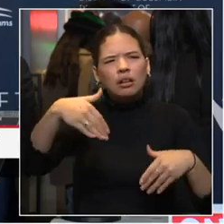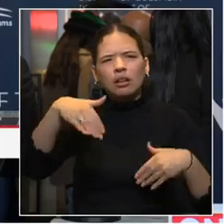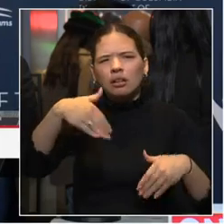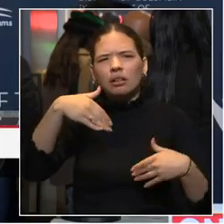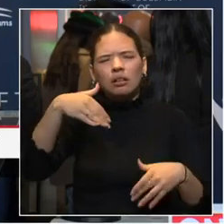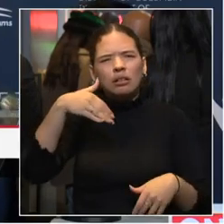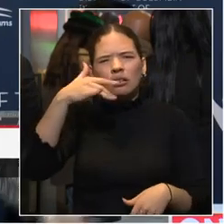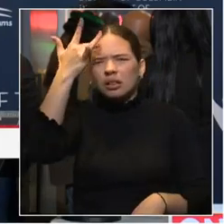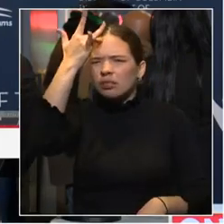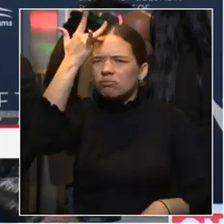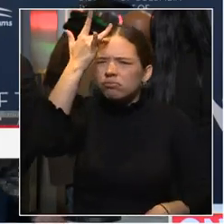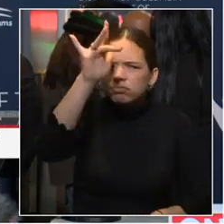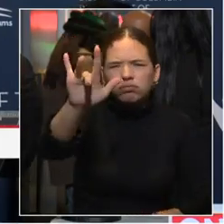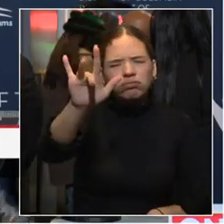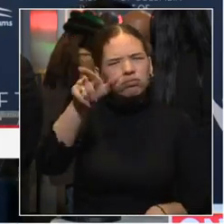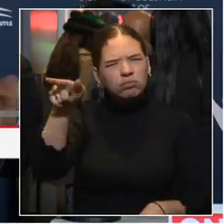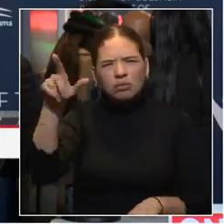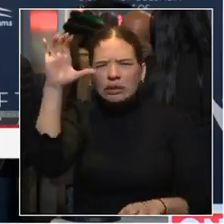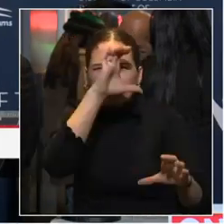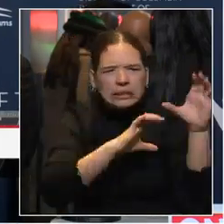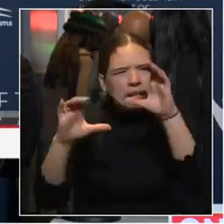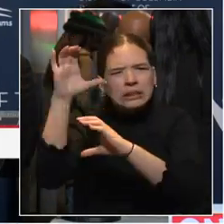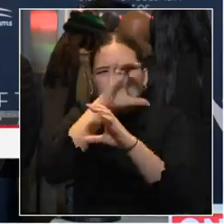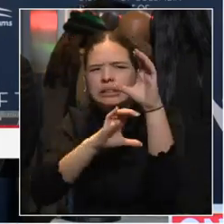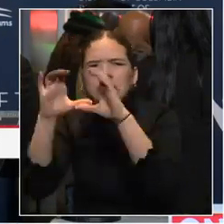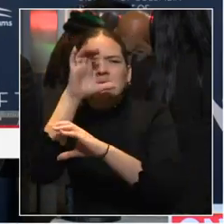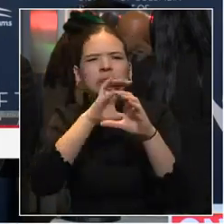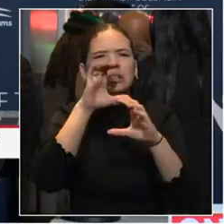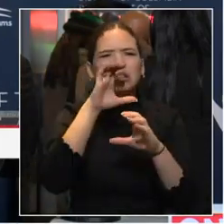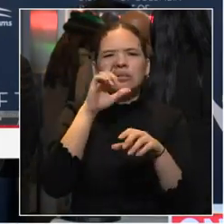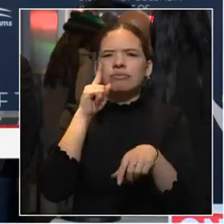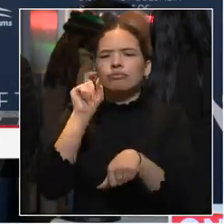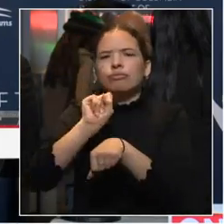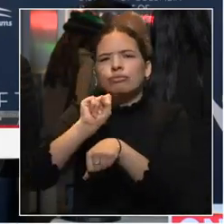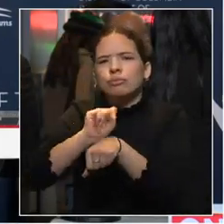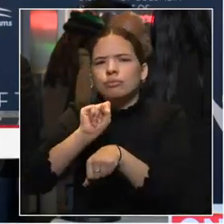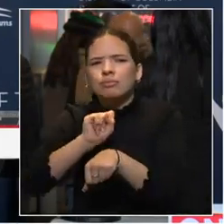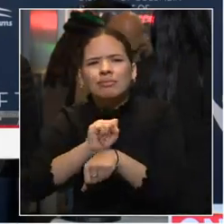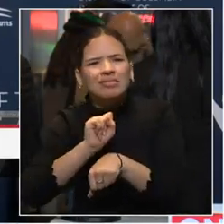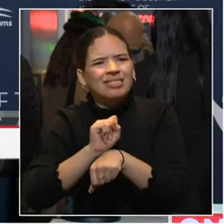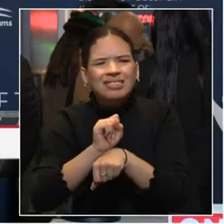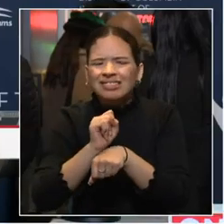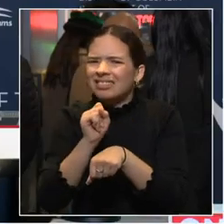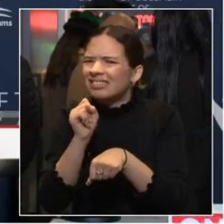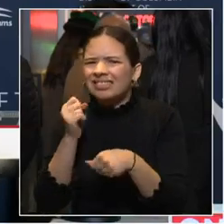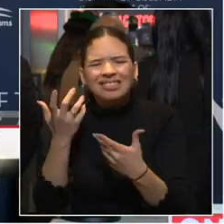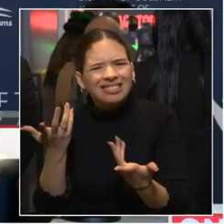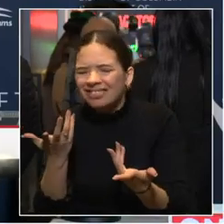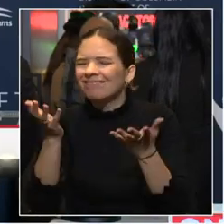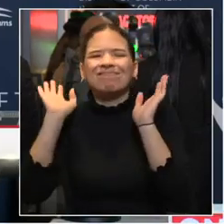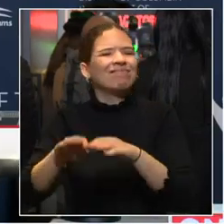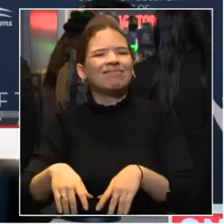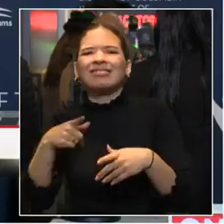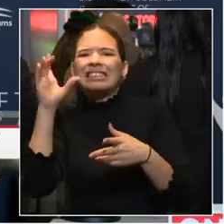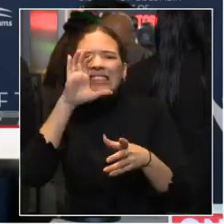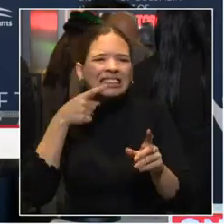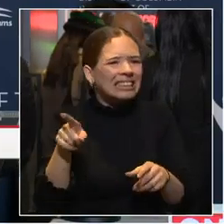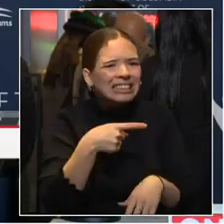Memphis, Tennessee, which is the city they just killed that boy in, but that's another conversation. And the only job he could get was a paper